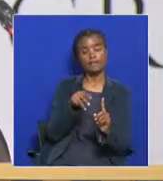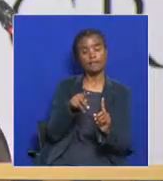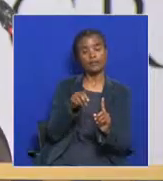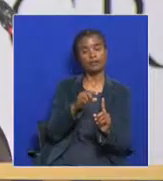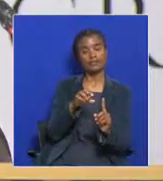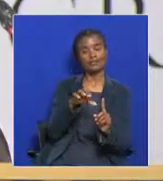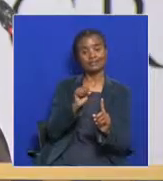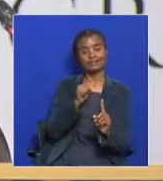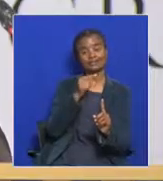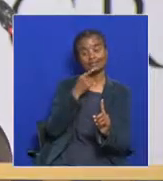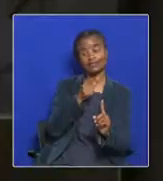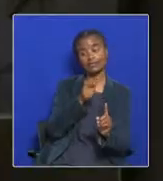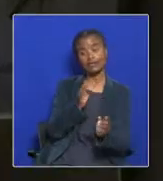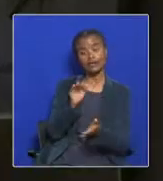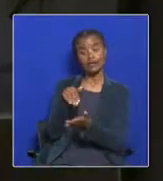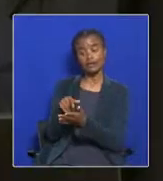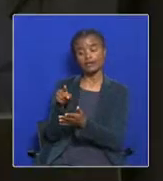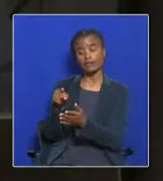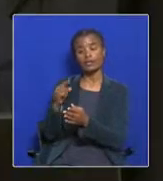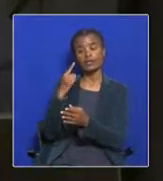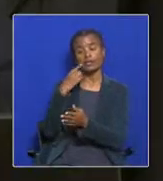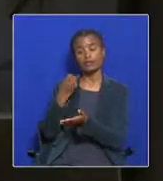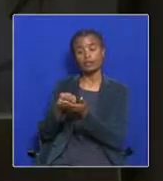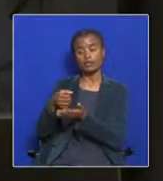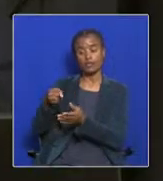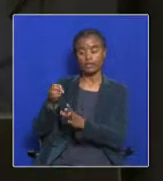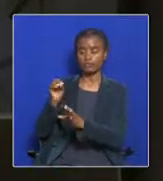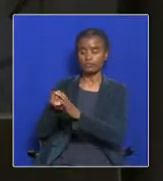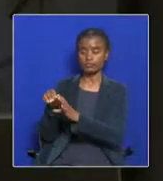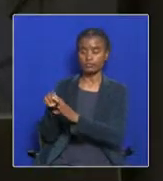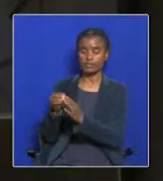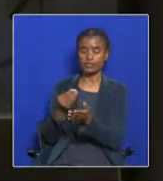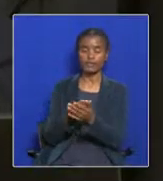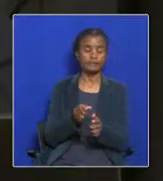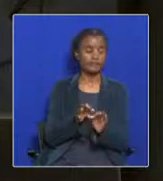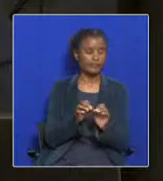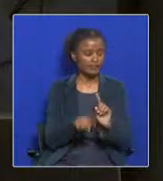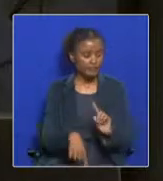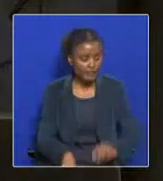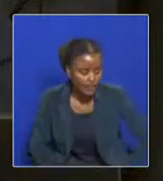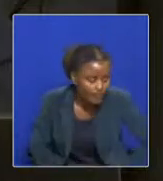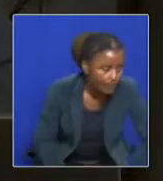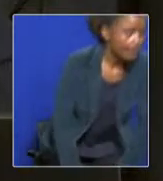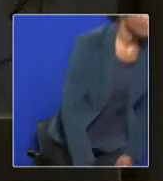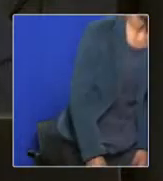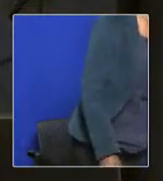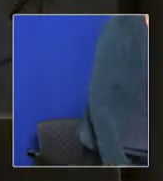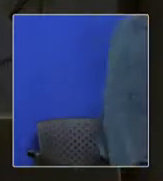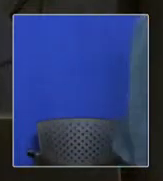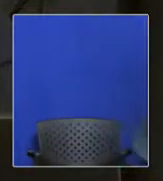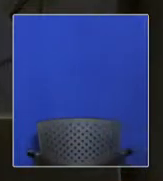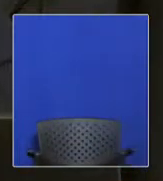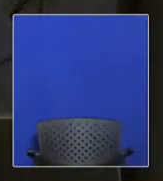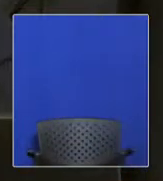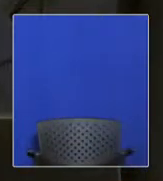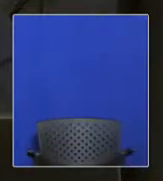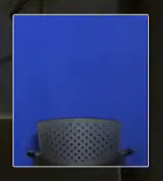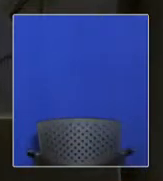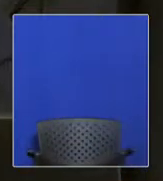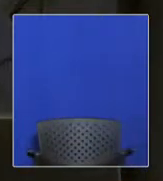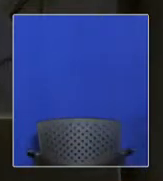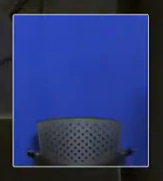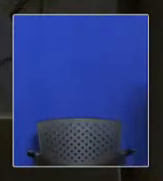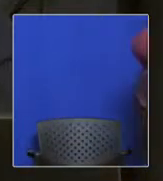13 at Port Shepstone station. You did that well knowing and understanding that you should be begging them